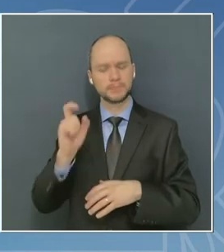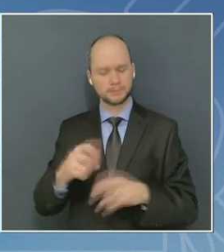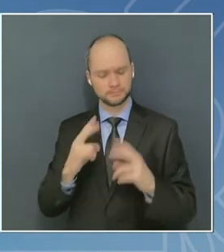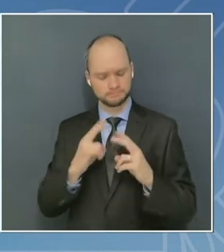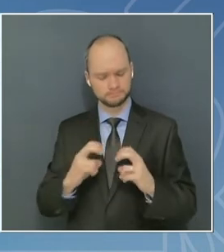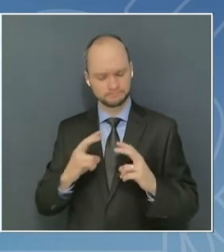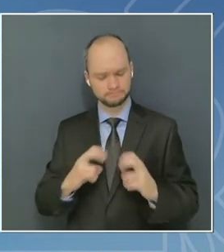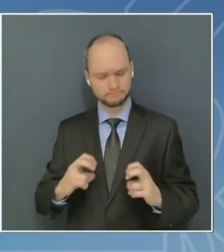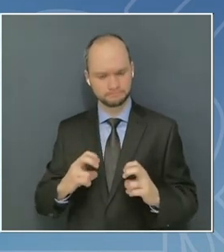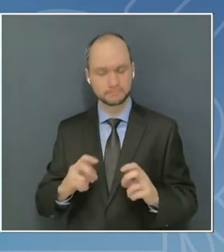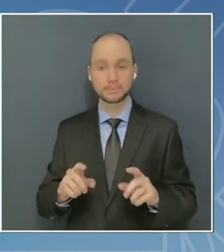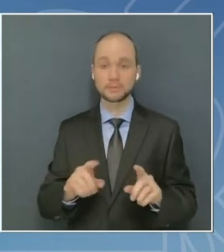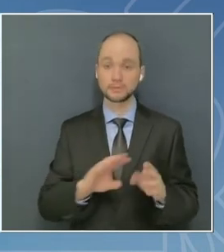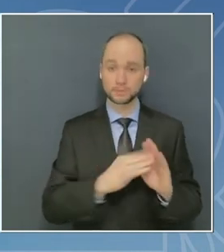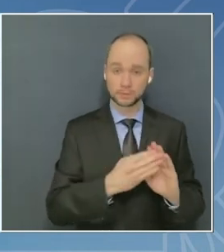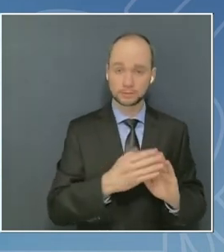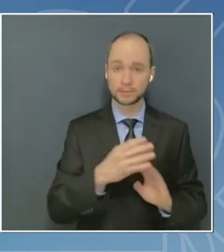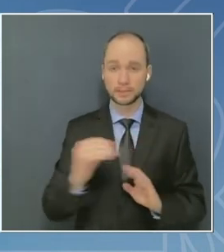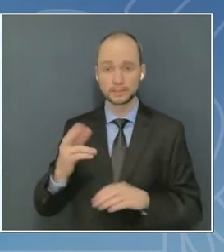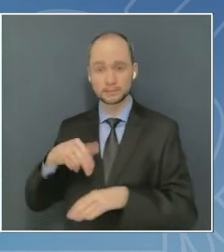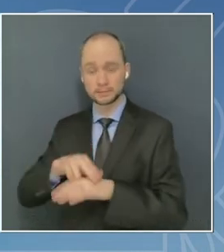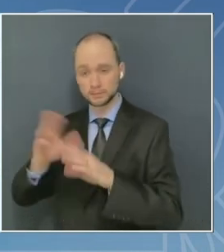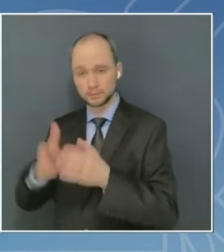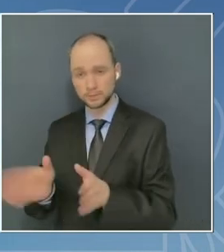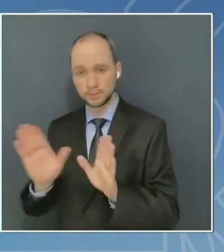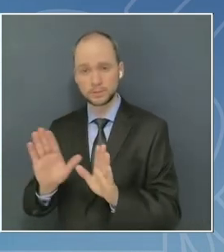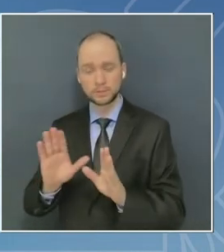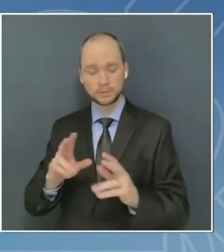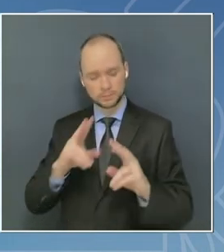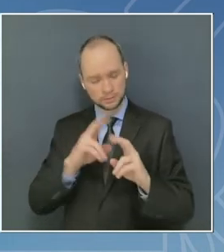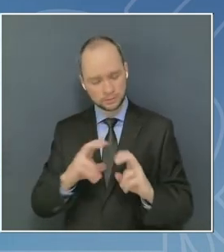the kind of focal point